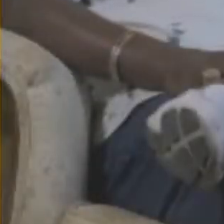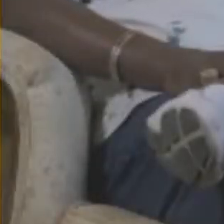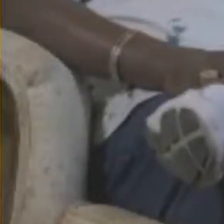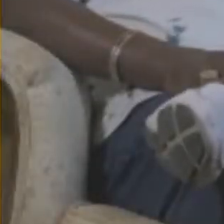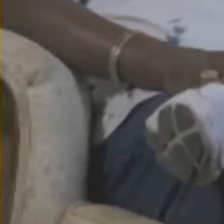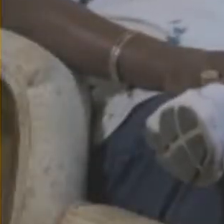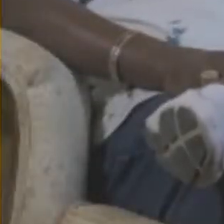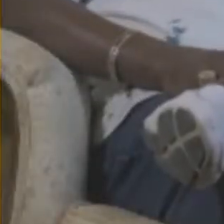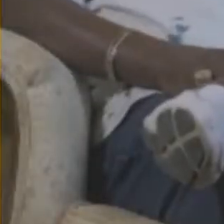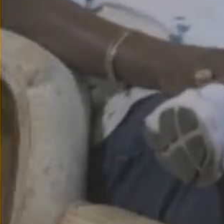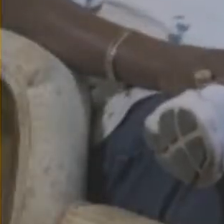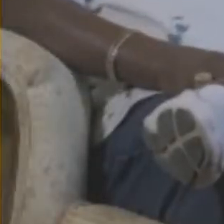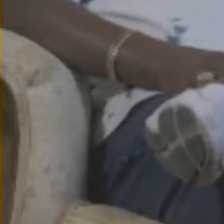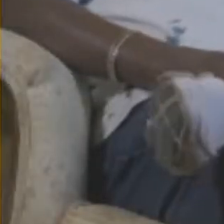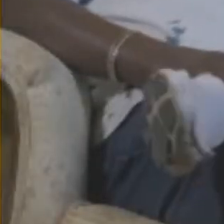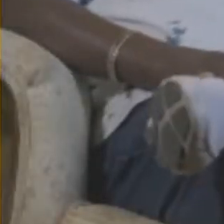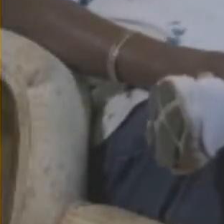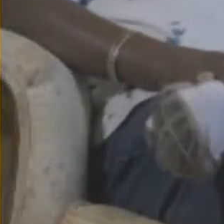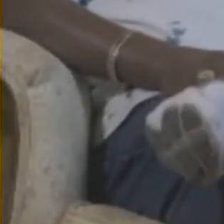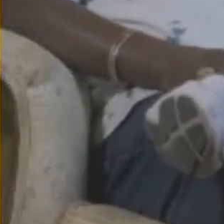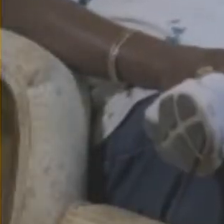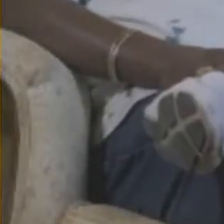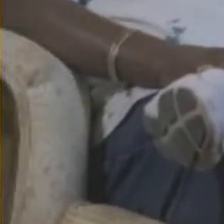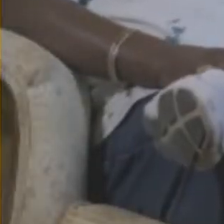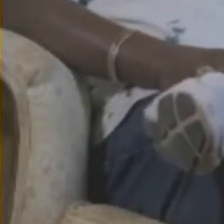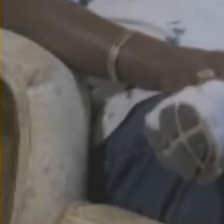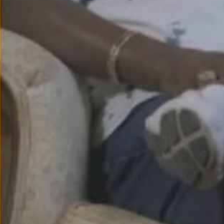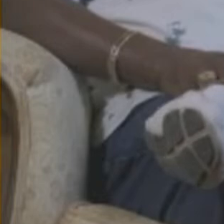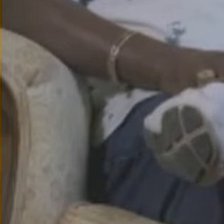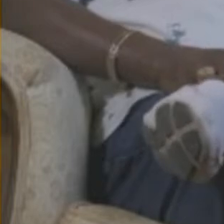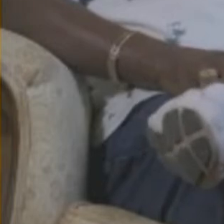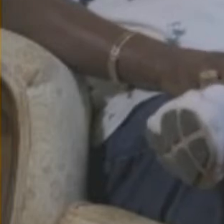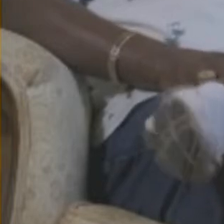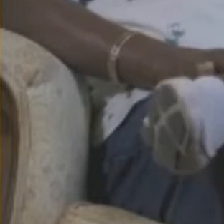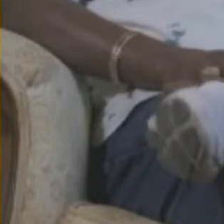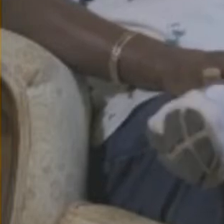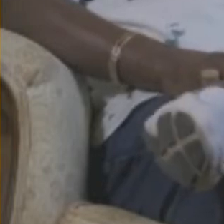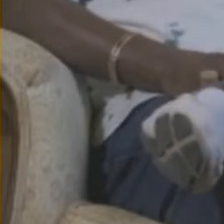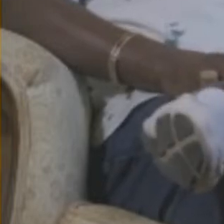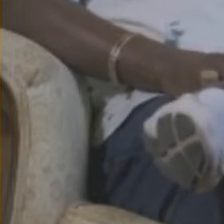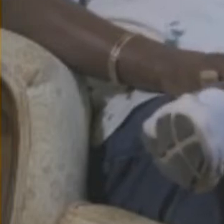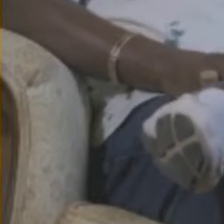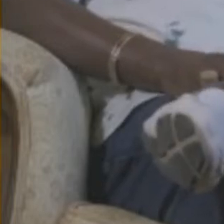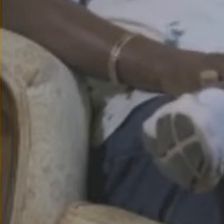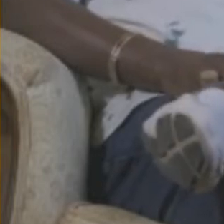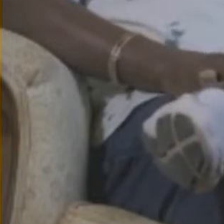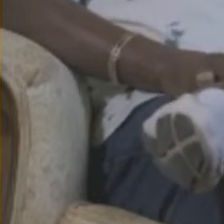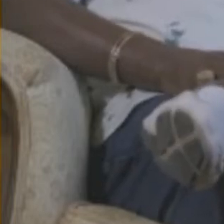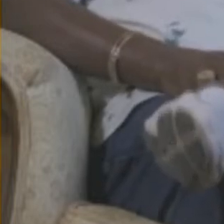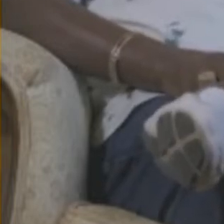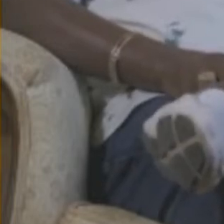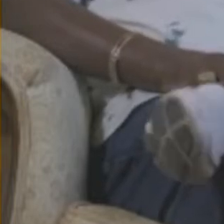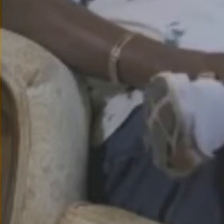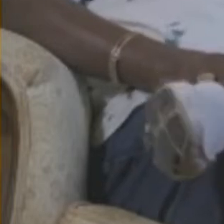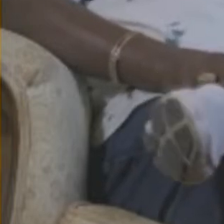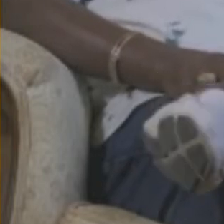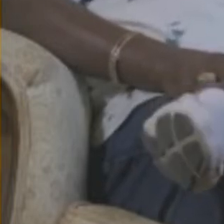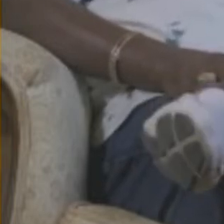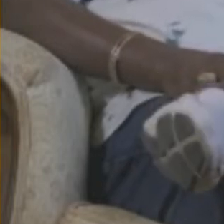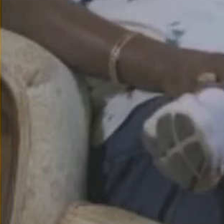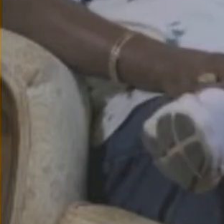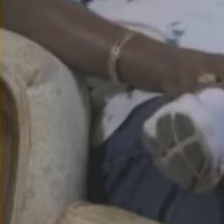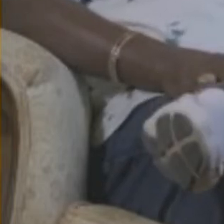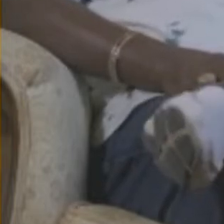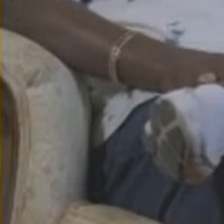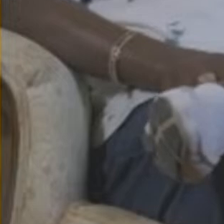singing? I started singing when I was 4 years old. Wow. At the village hall in Mayaro. A man named Mr. Shovington,